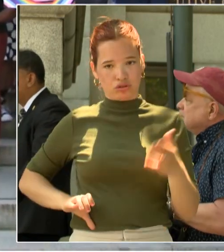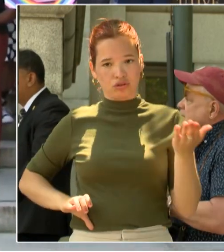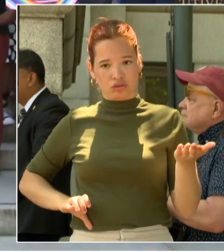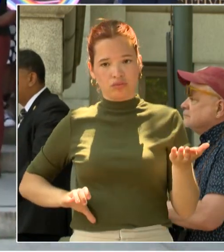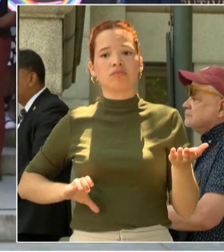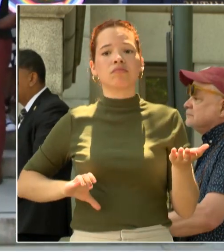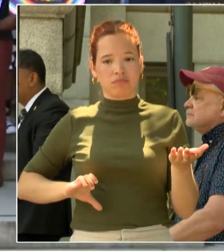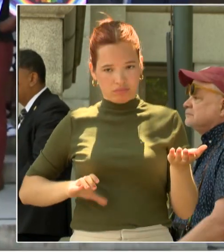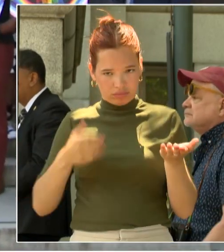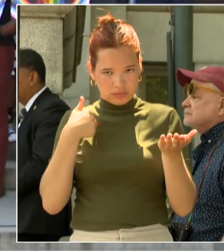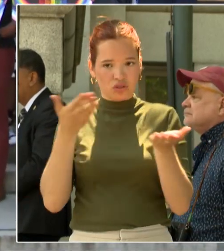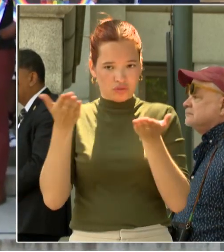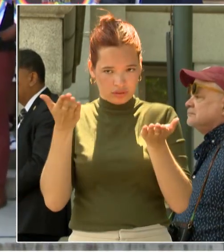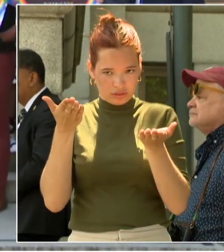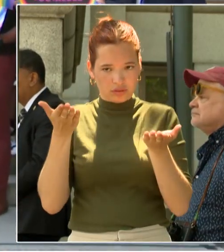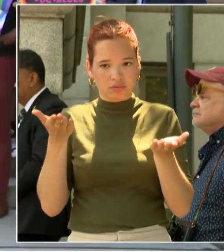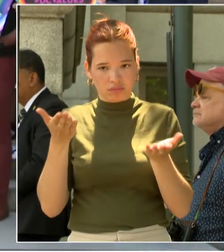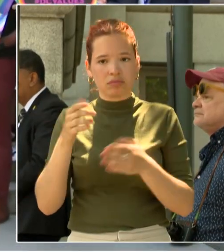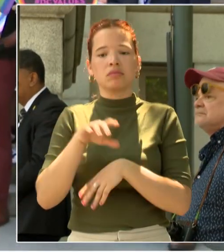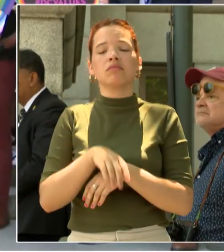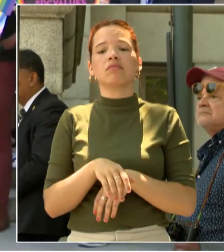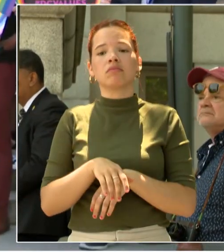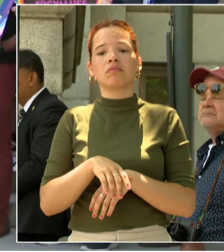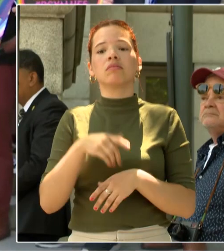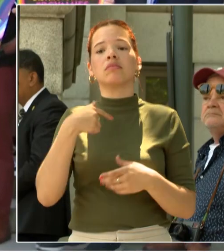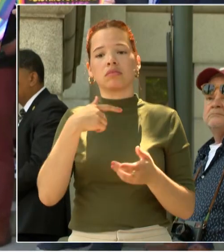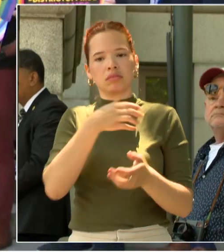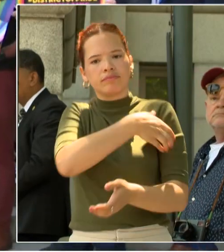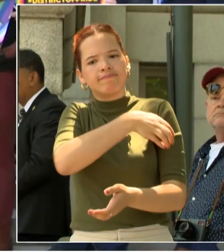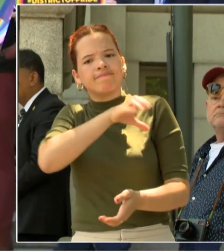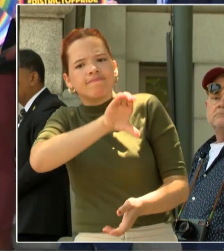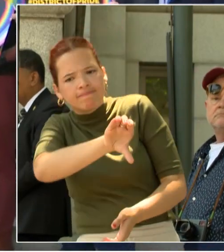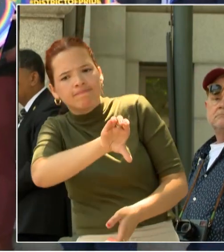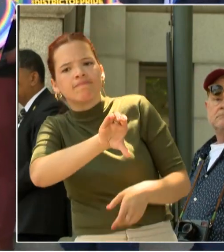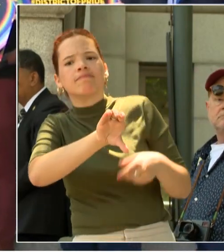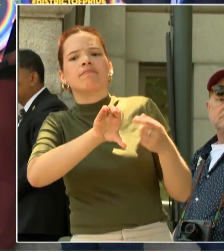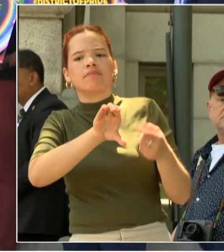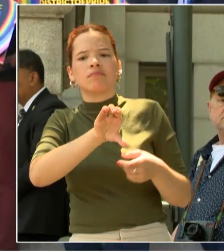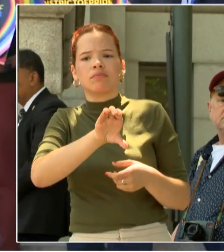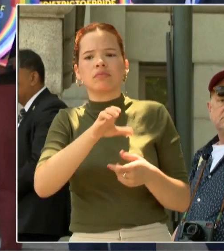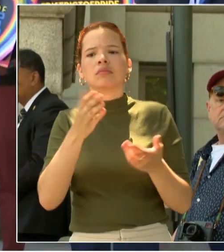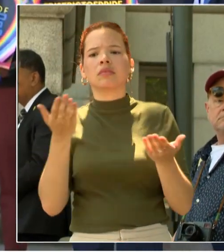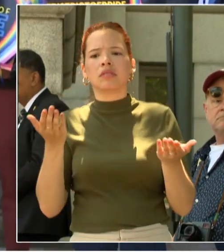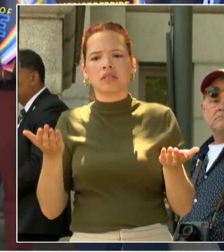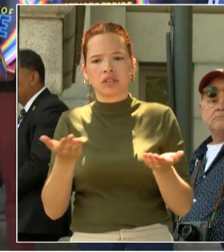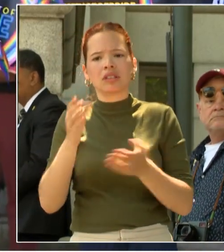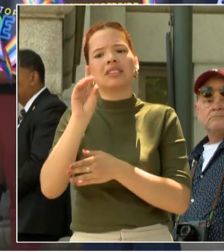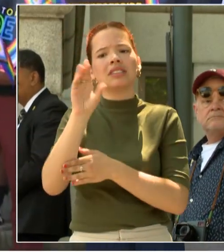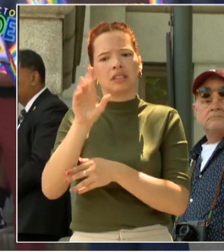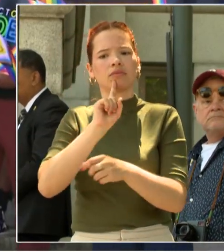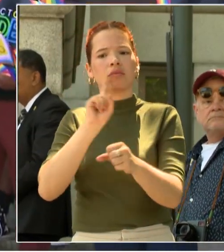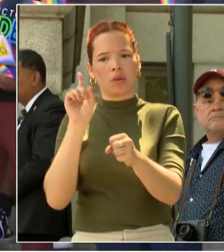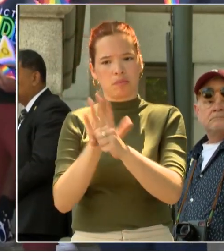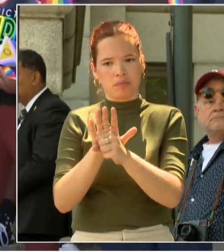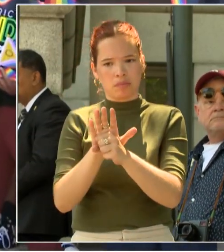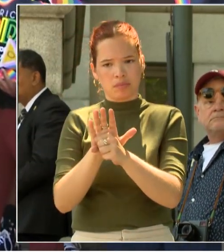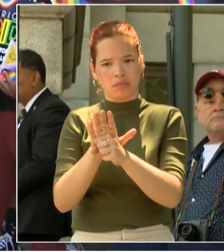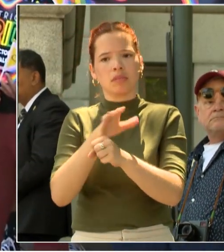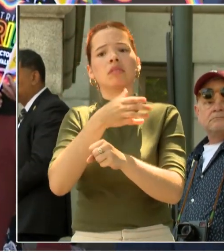Empowerment Enterprise 2, a nonprofit organization here in the district dedicated to empowering people